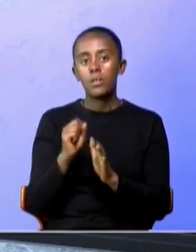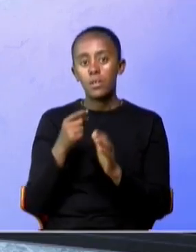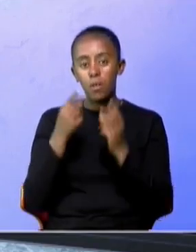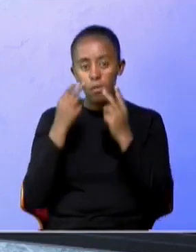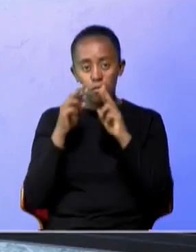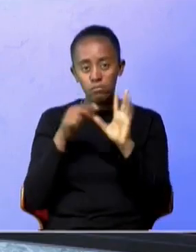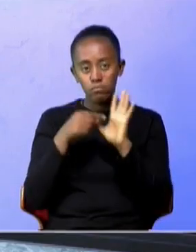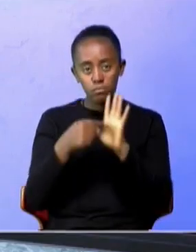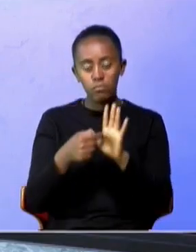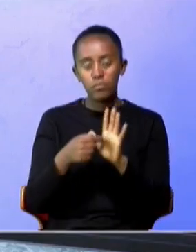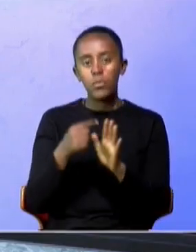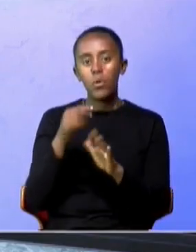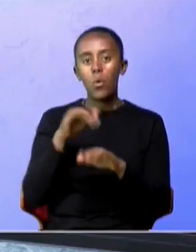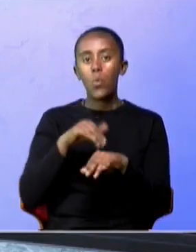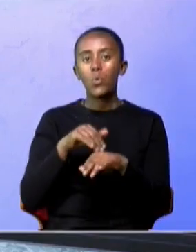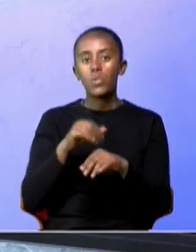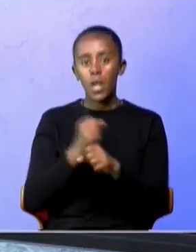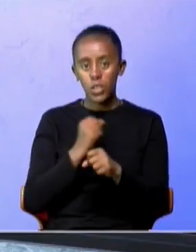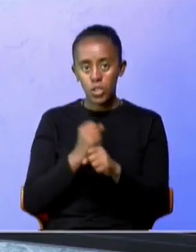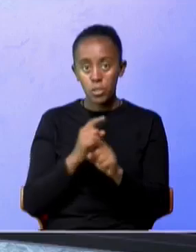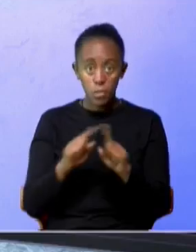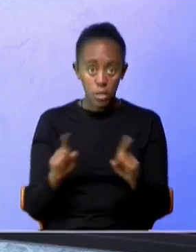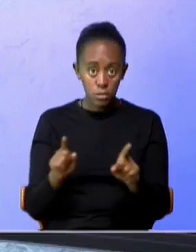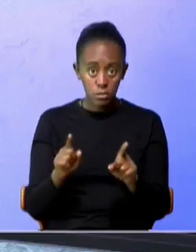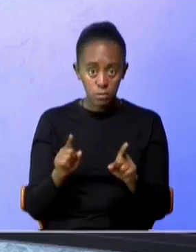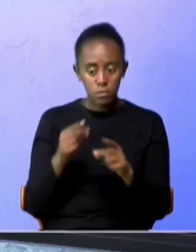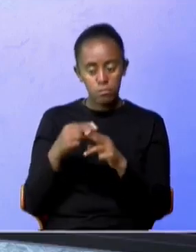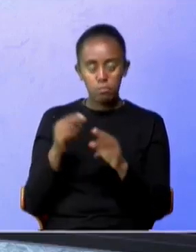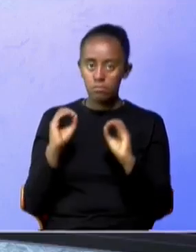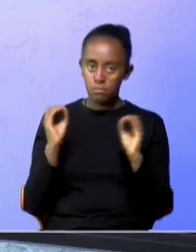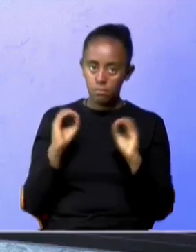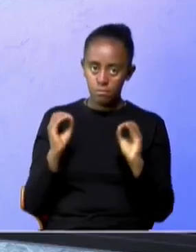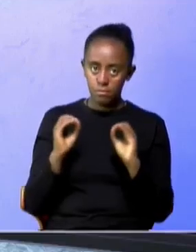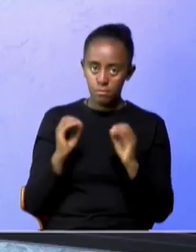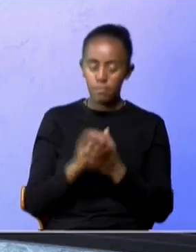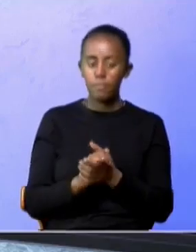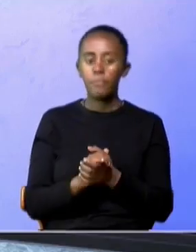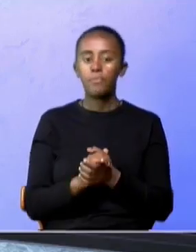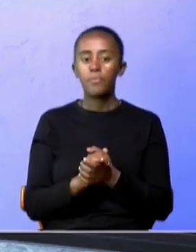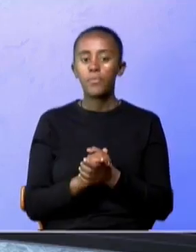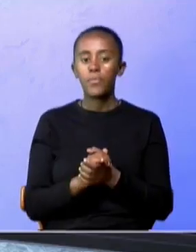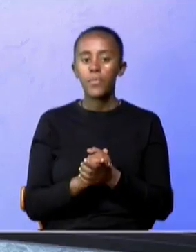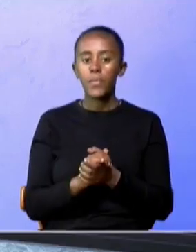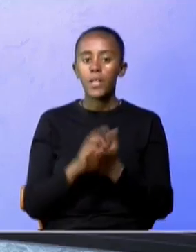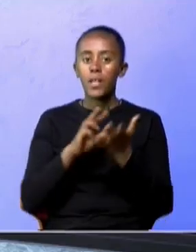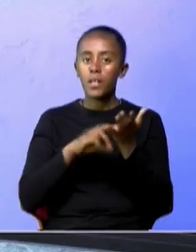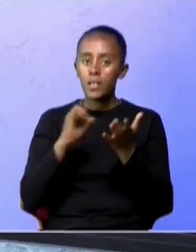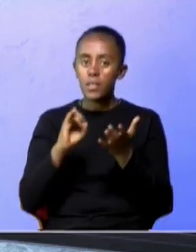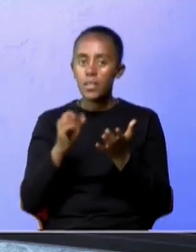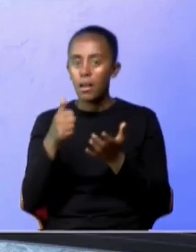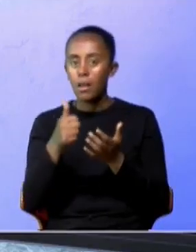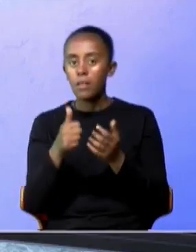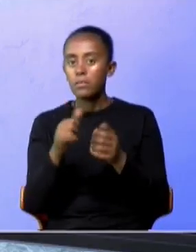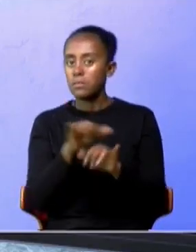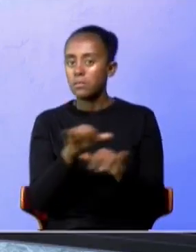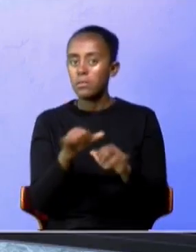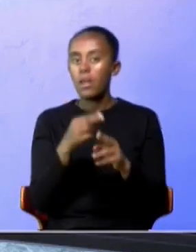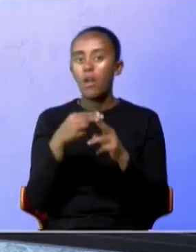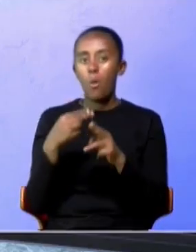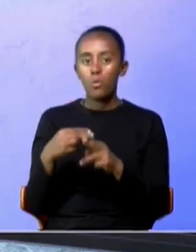is on the action, but not on the noun. Here, we use reading as a noun.